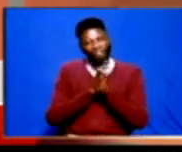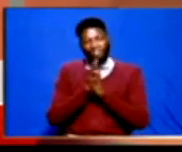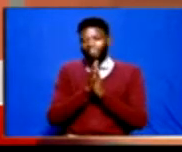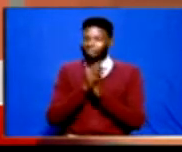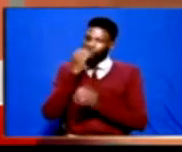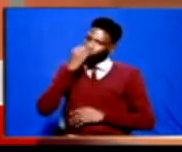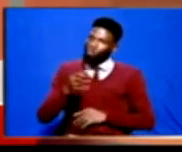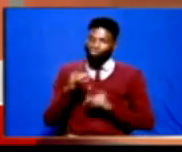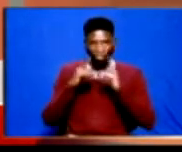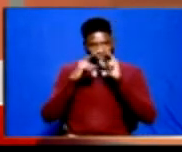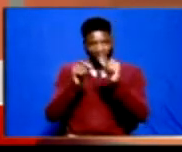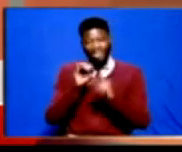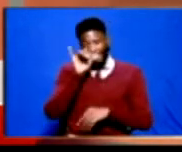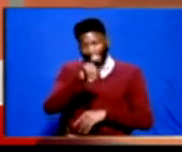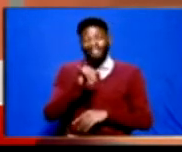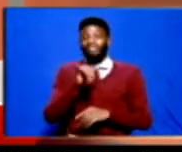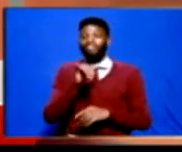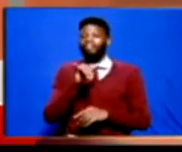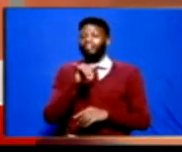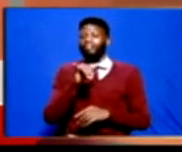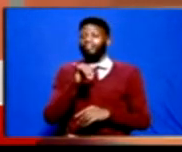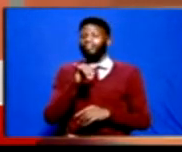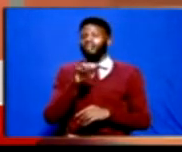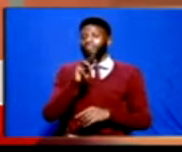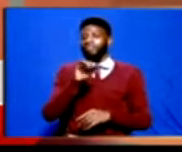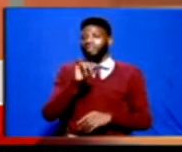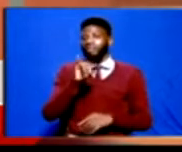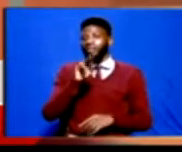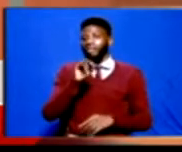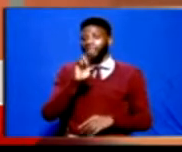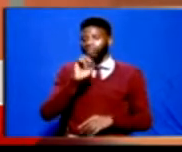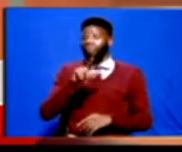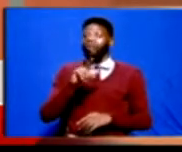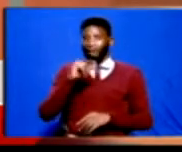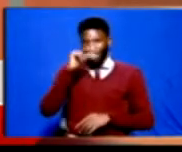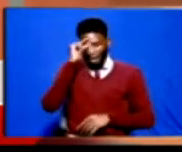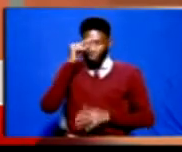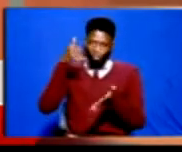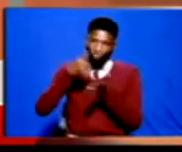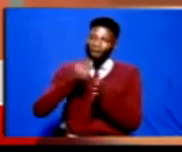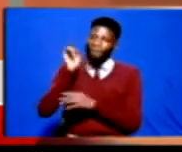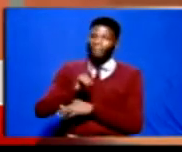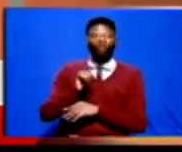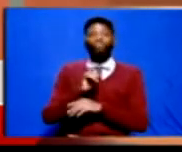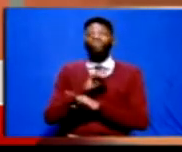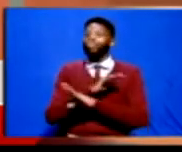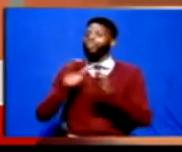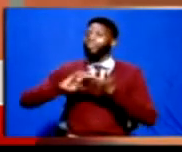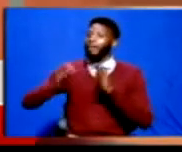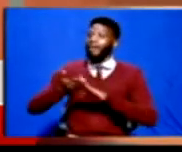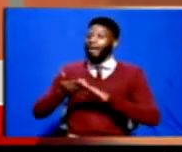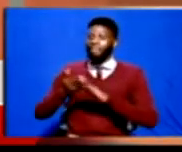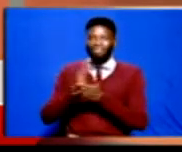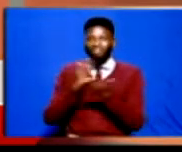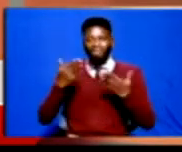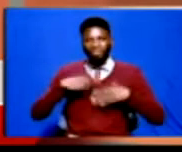asset, the country or the state has to be at the heart of it, so that it just doesn't become something that profiteers make money